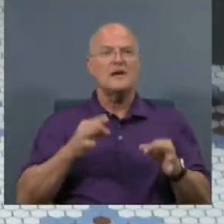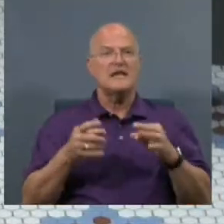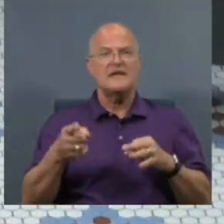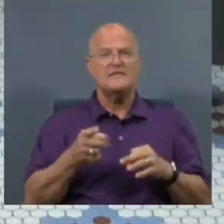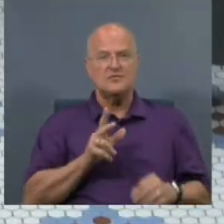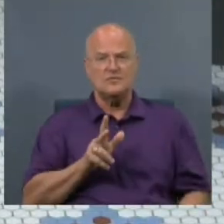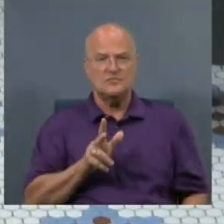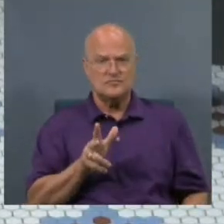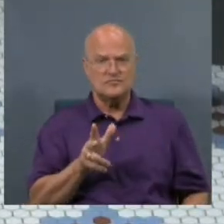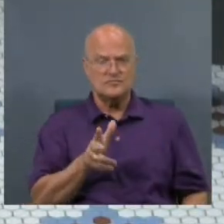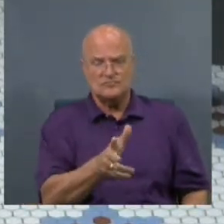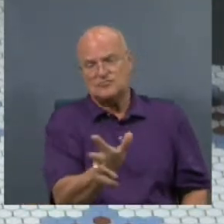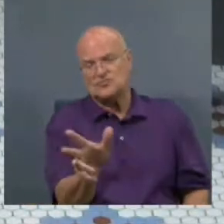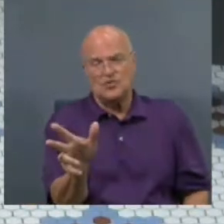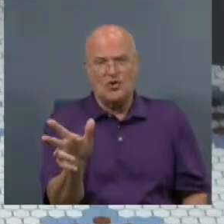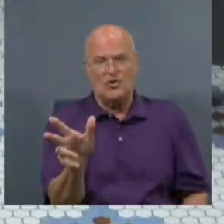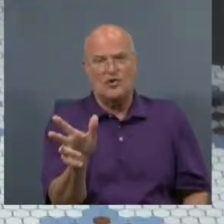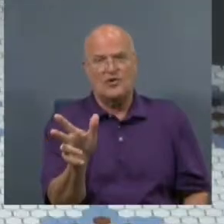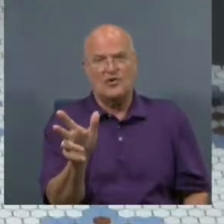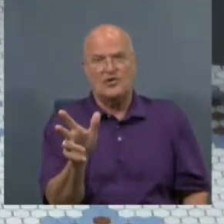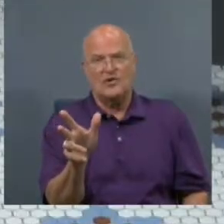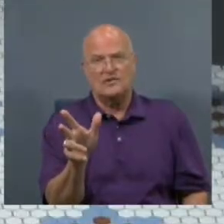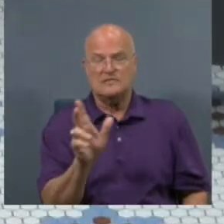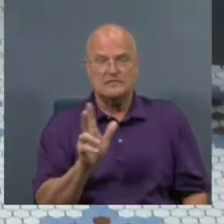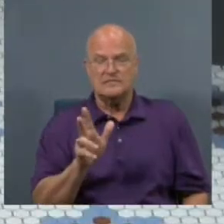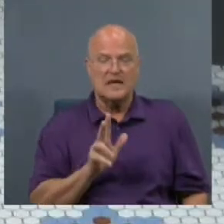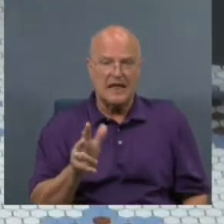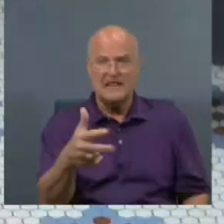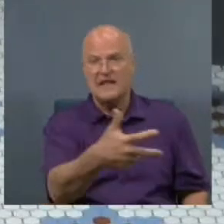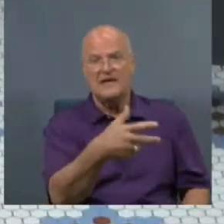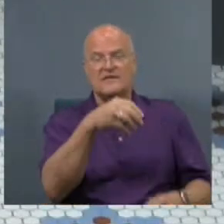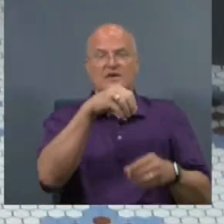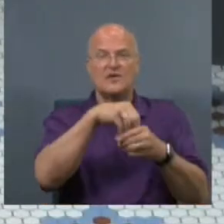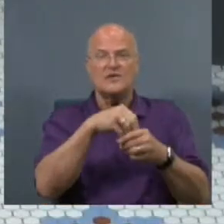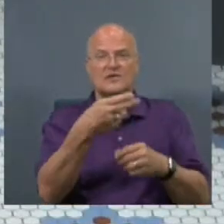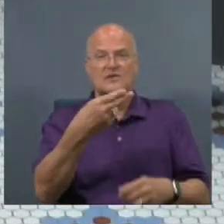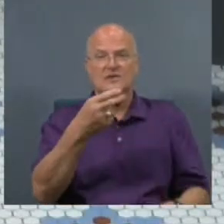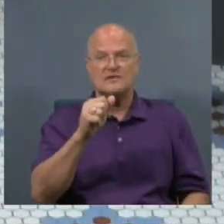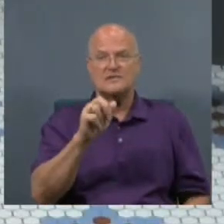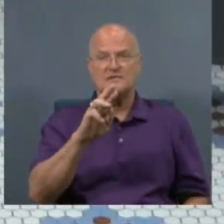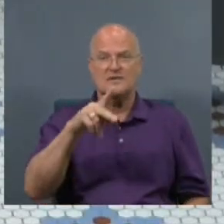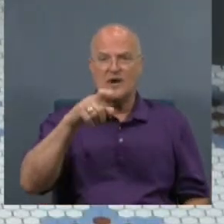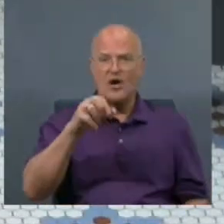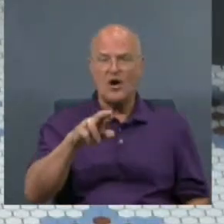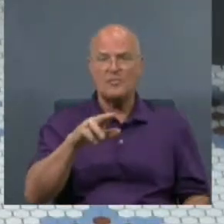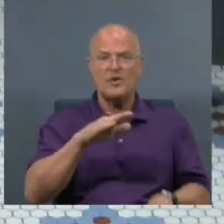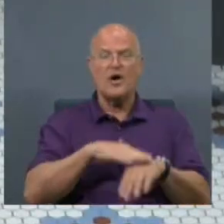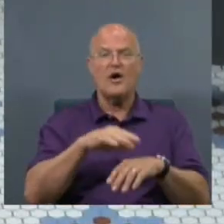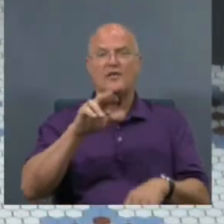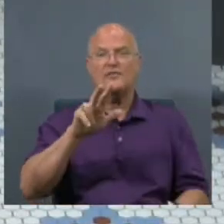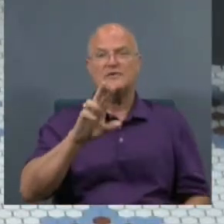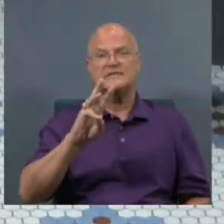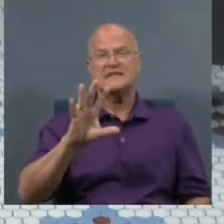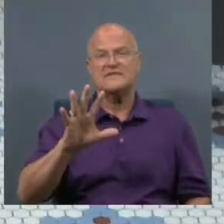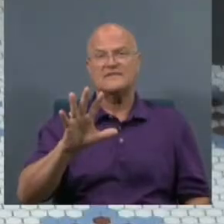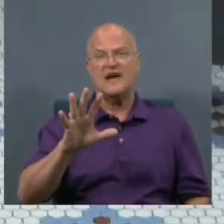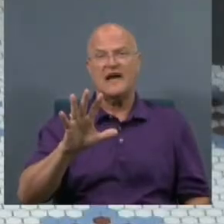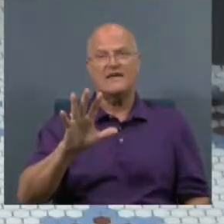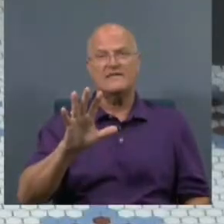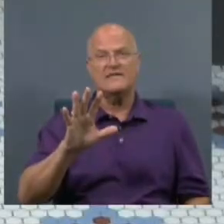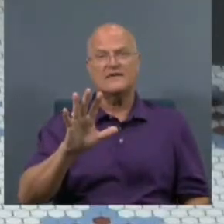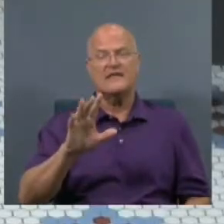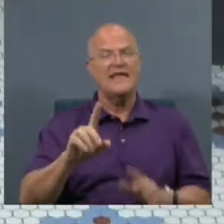you turn to go take a left to go Harper to get on Highway 365, that's pretty much